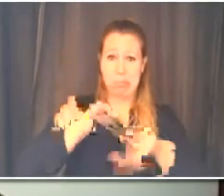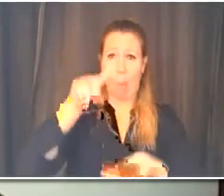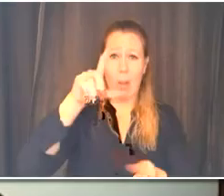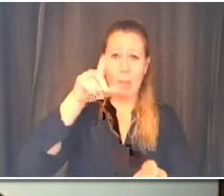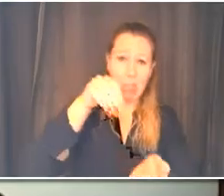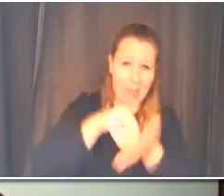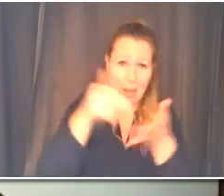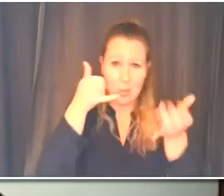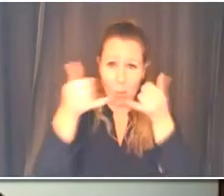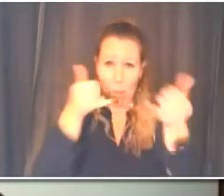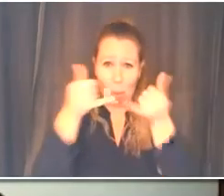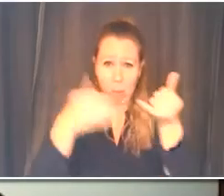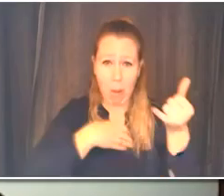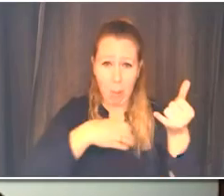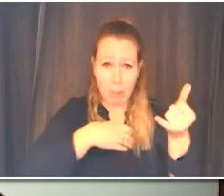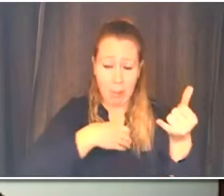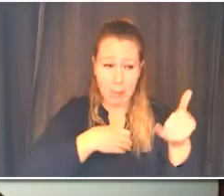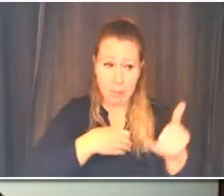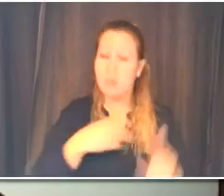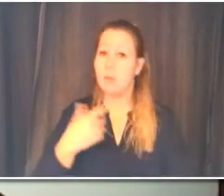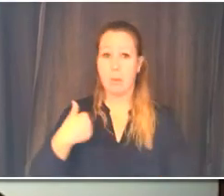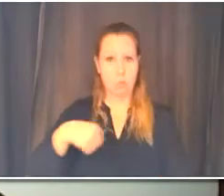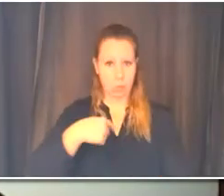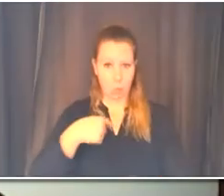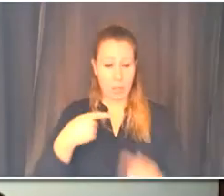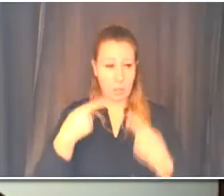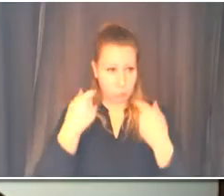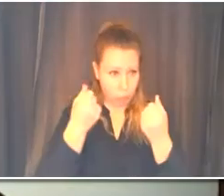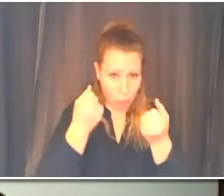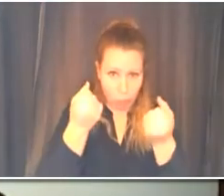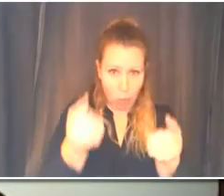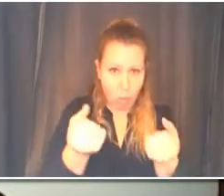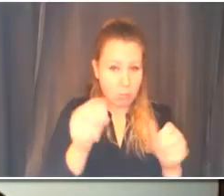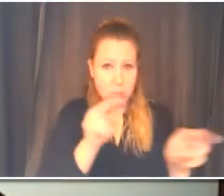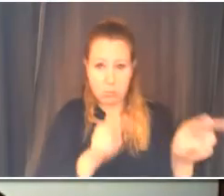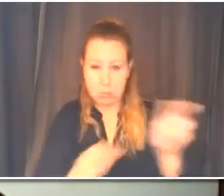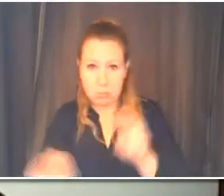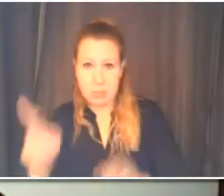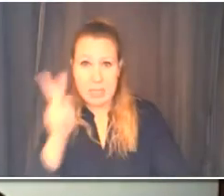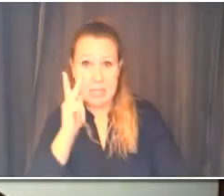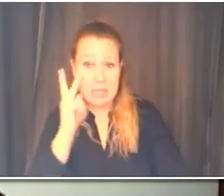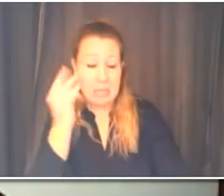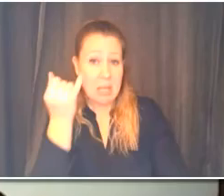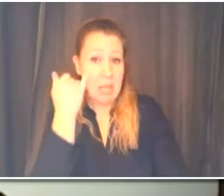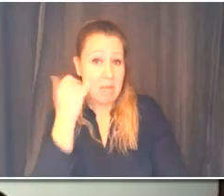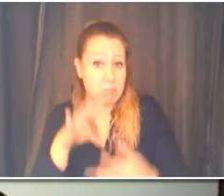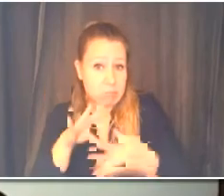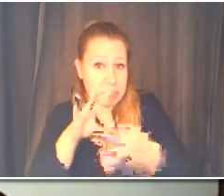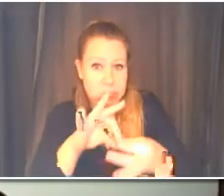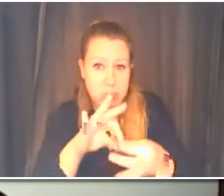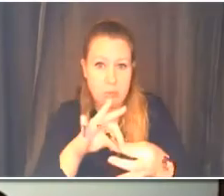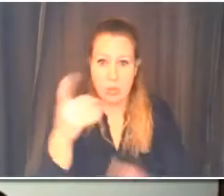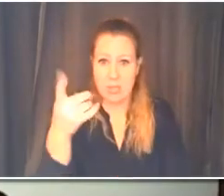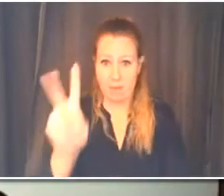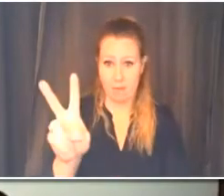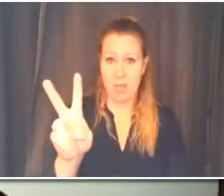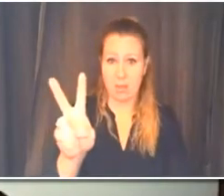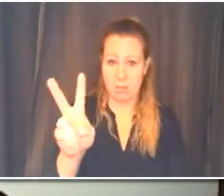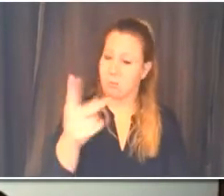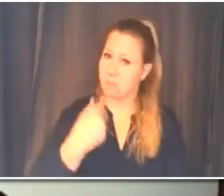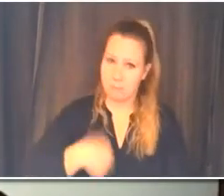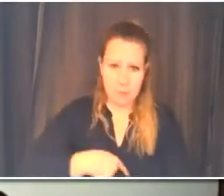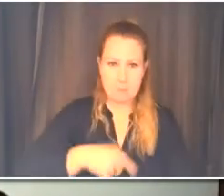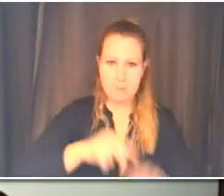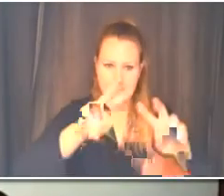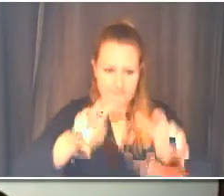and at that point when we really looked at it it was for a a verbal argument it was um it was